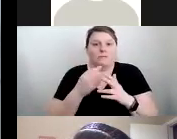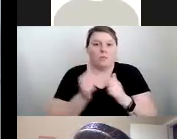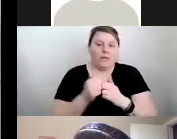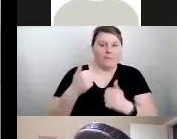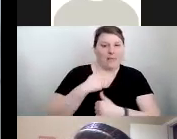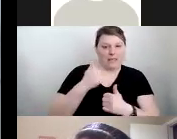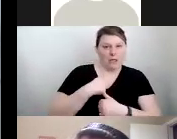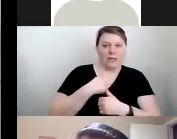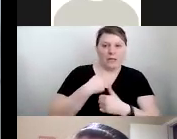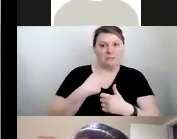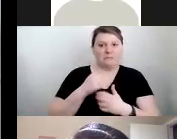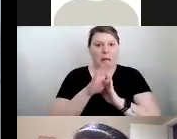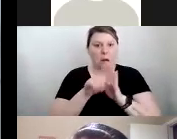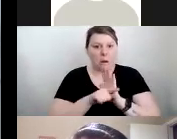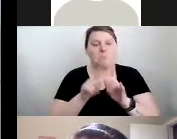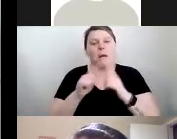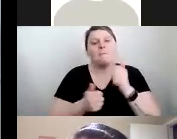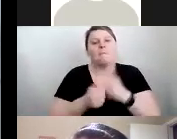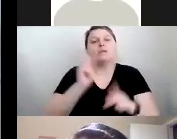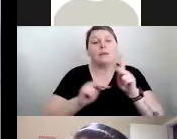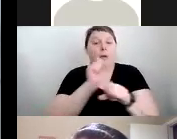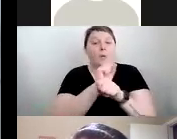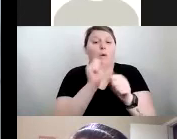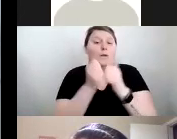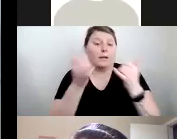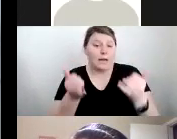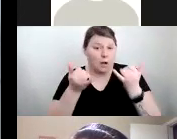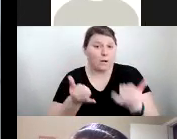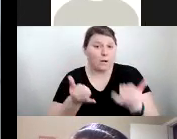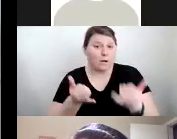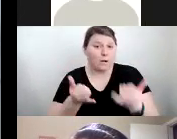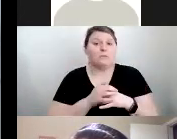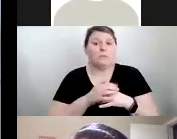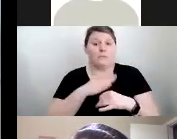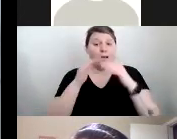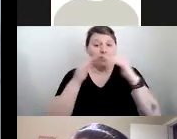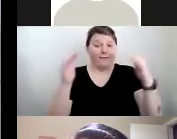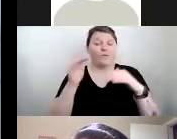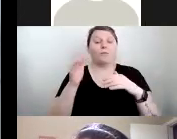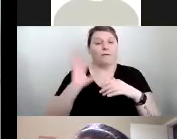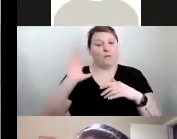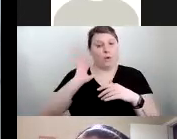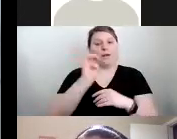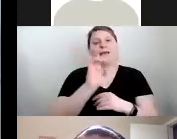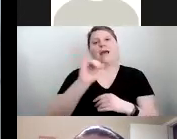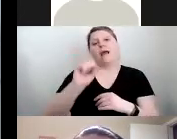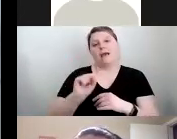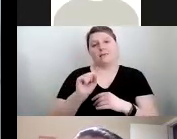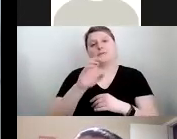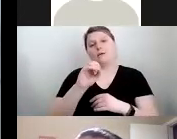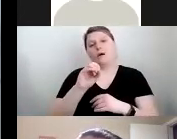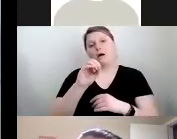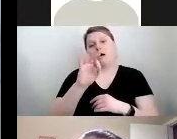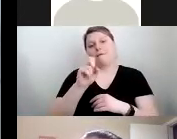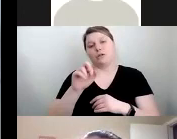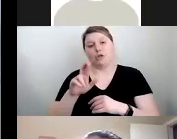track. But most people I work with today that are at my level were EIS officers at one point.